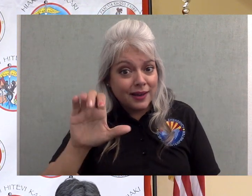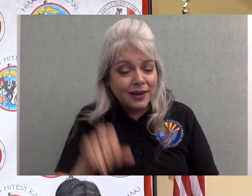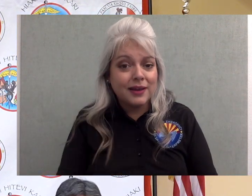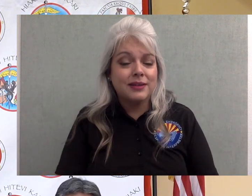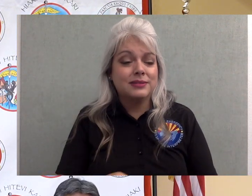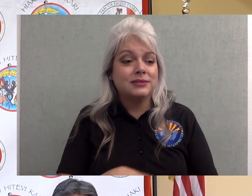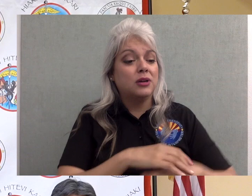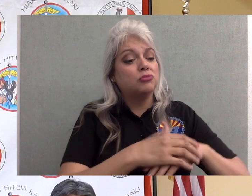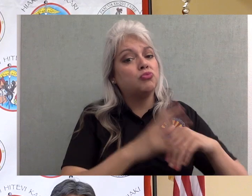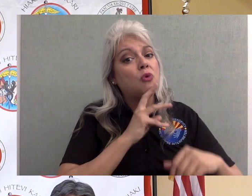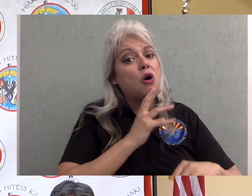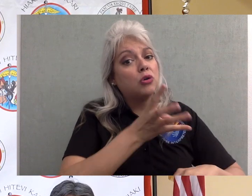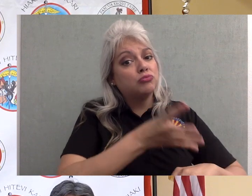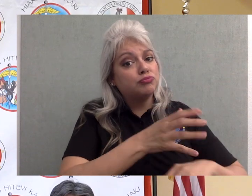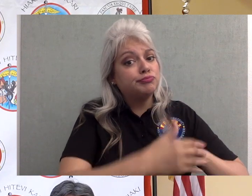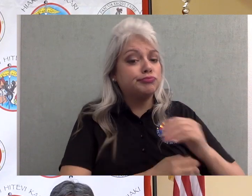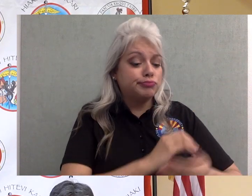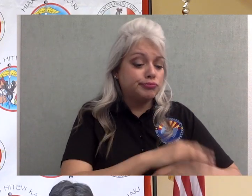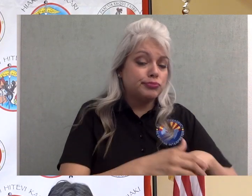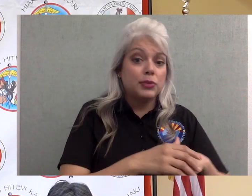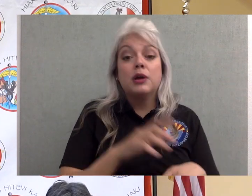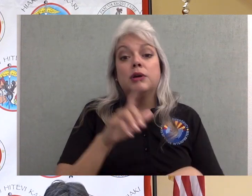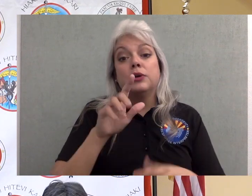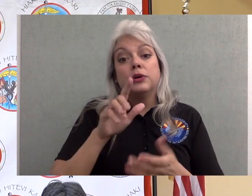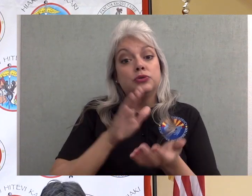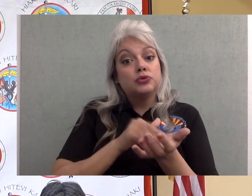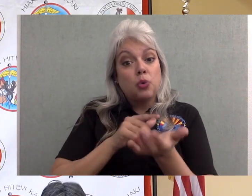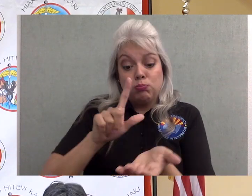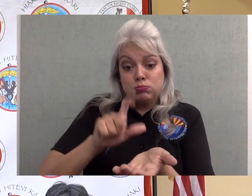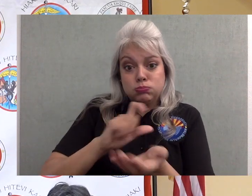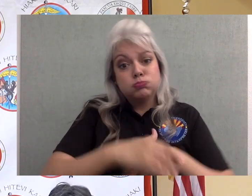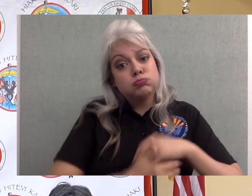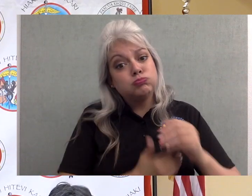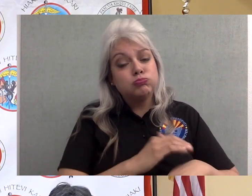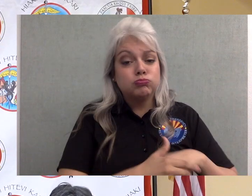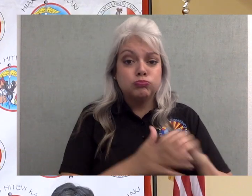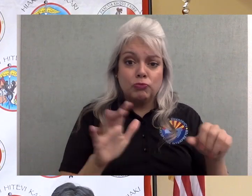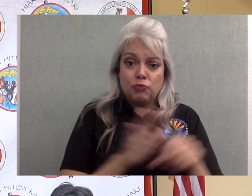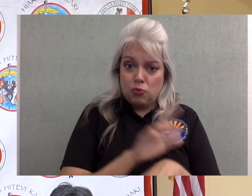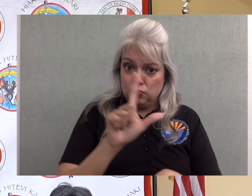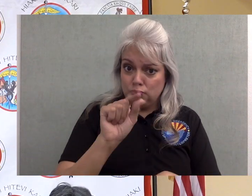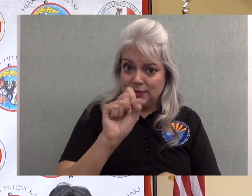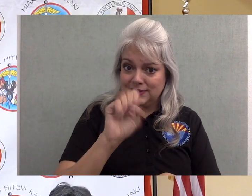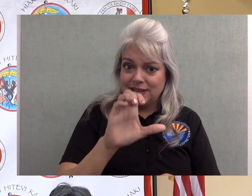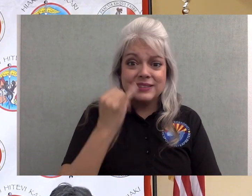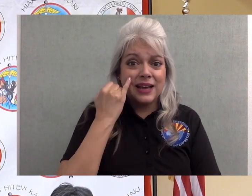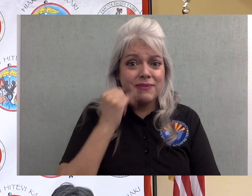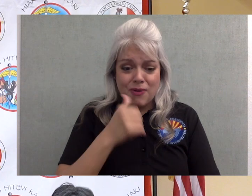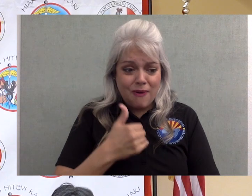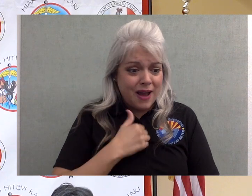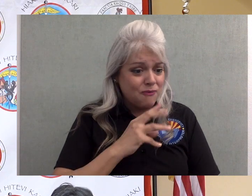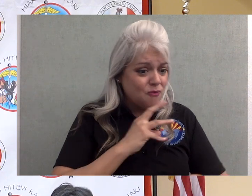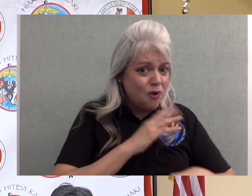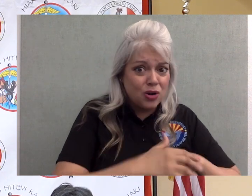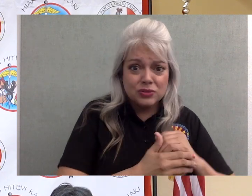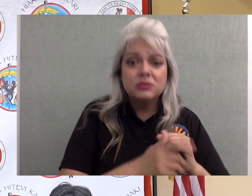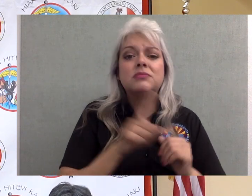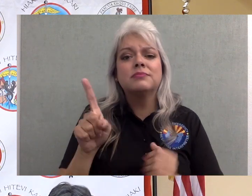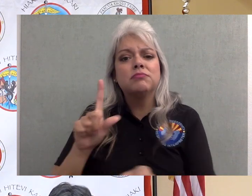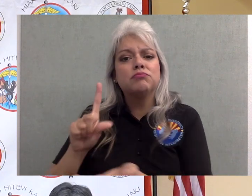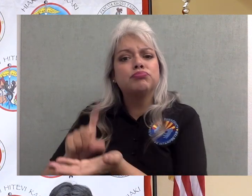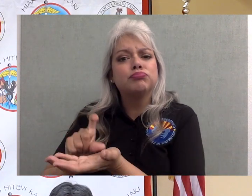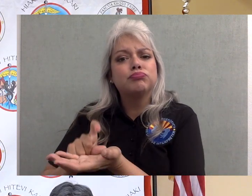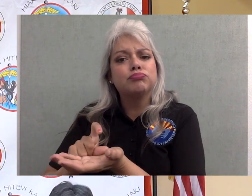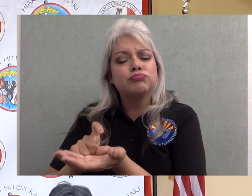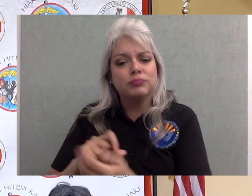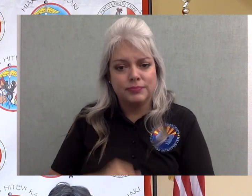water is ideal. If you don't have soap and water, then use a hand sanitizer. Avoid close contact. Stay at least 6 feet, about